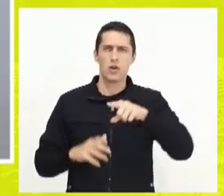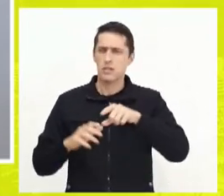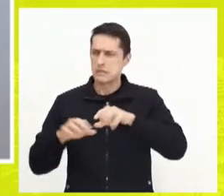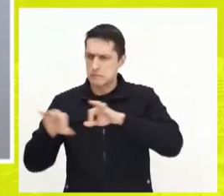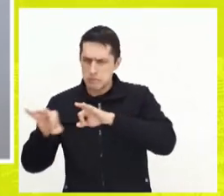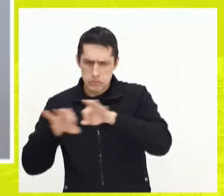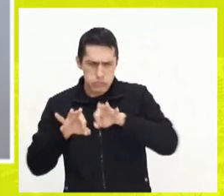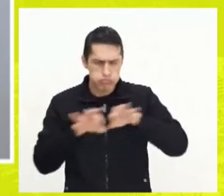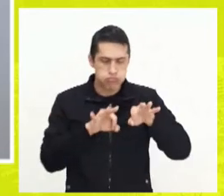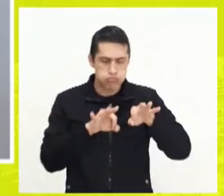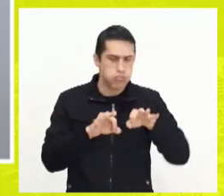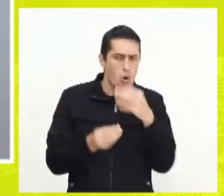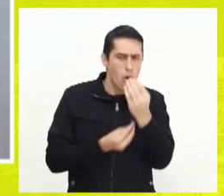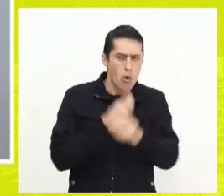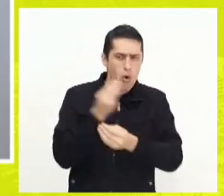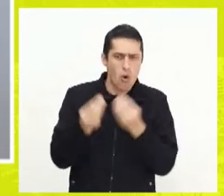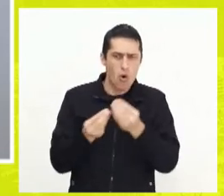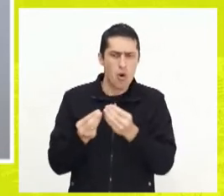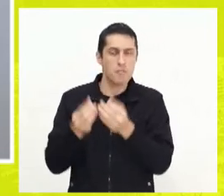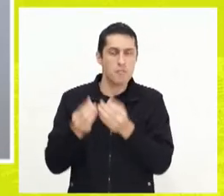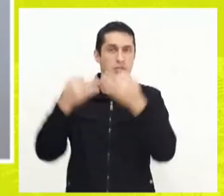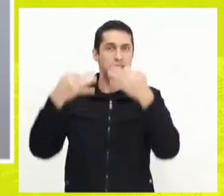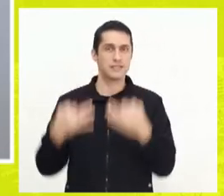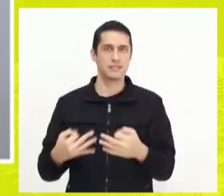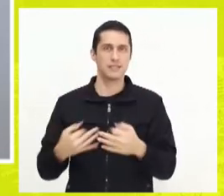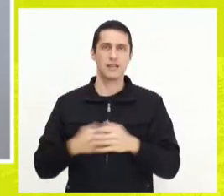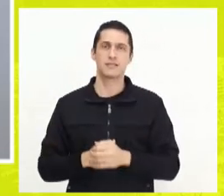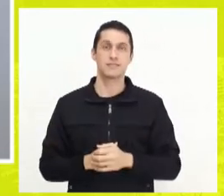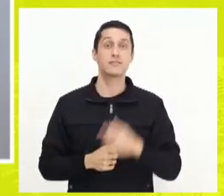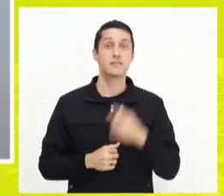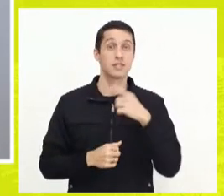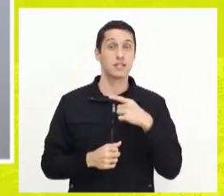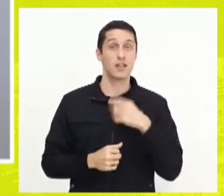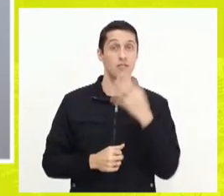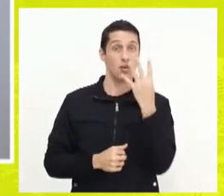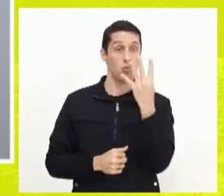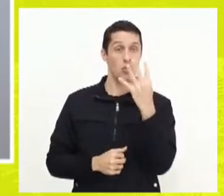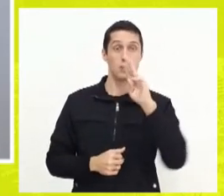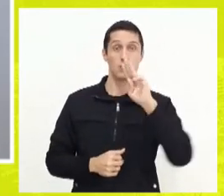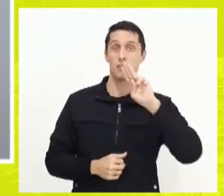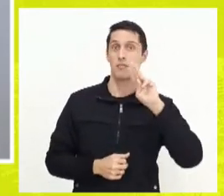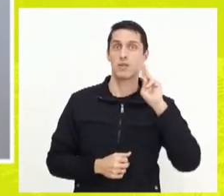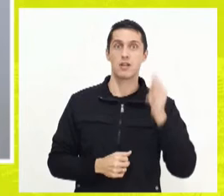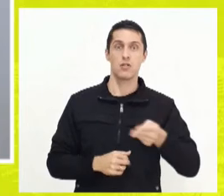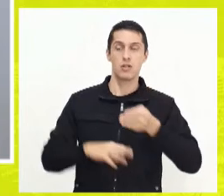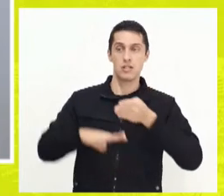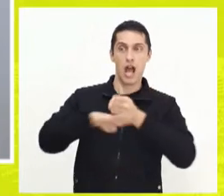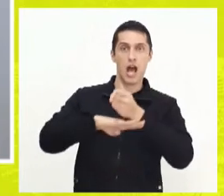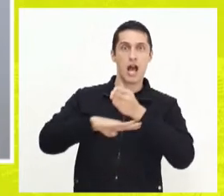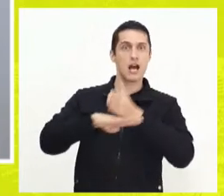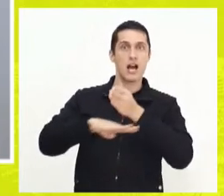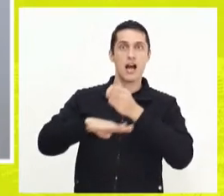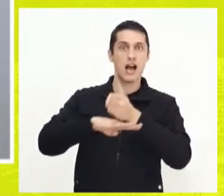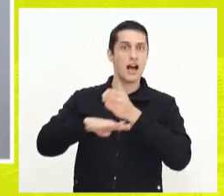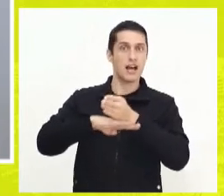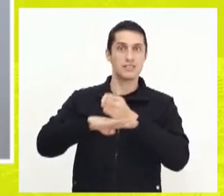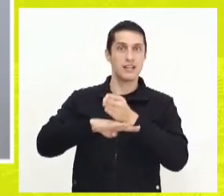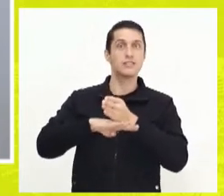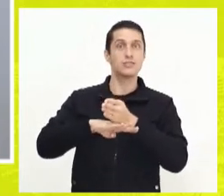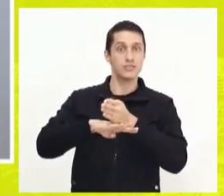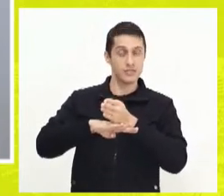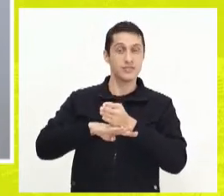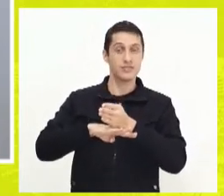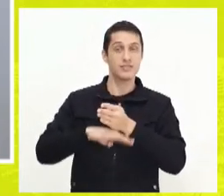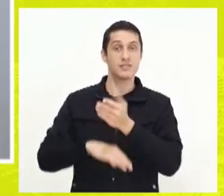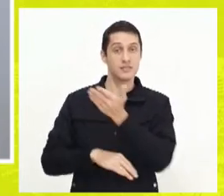proper way there was an impact on many access that we had